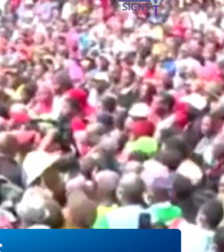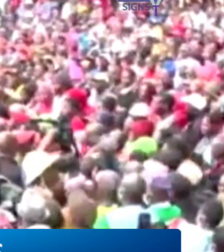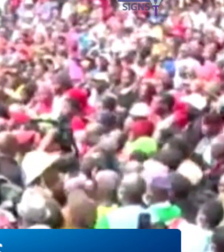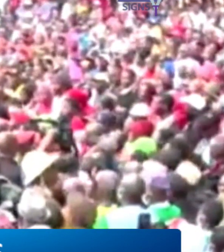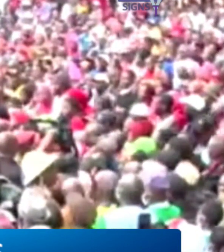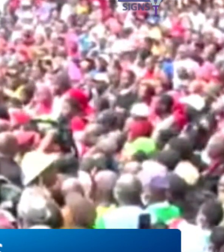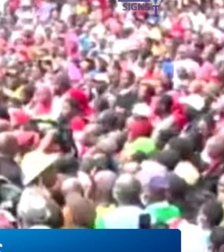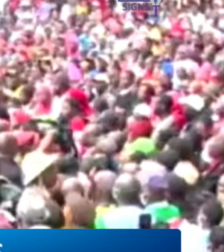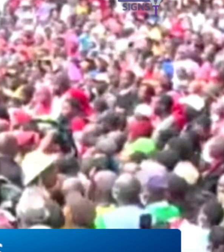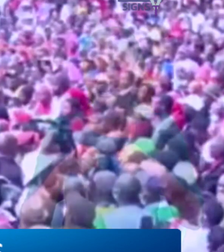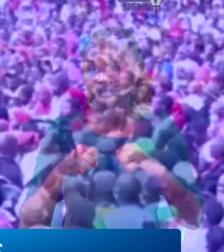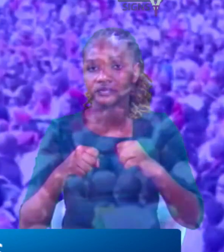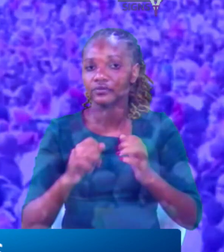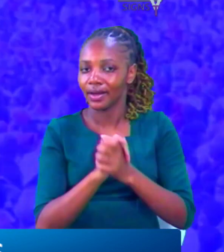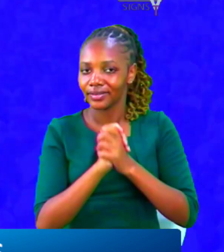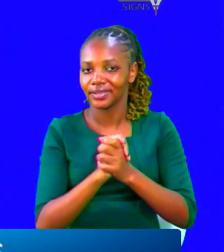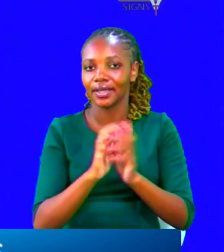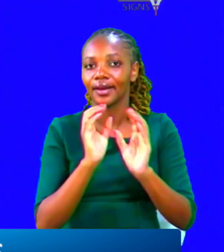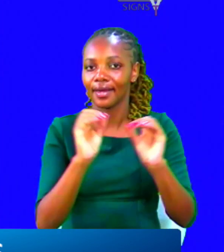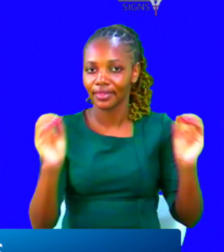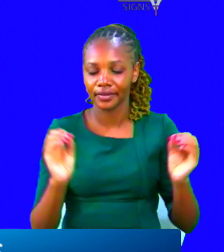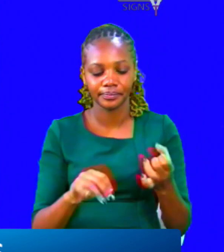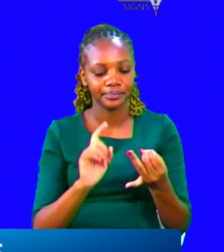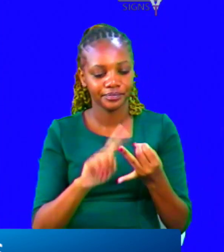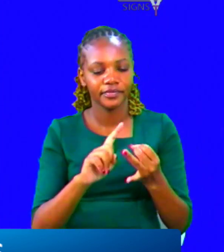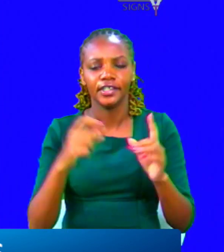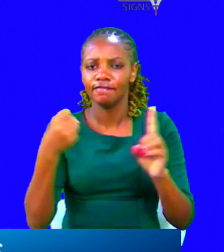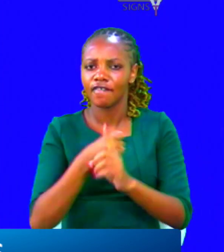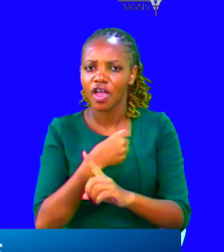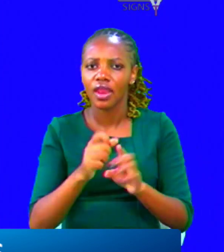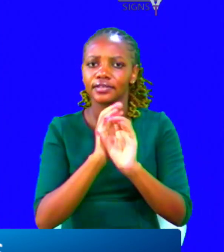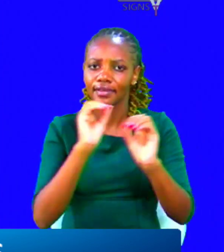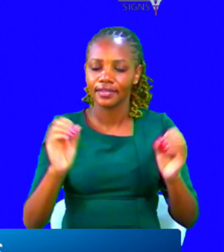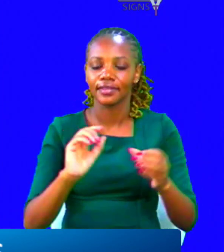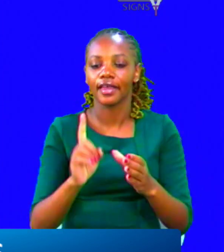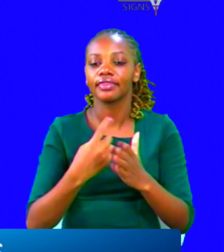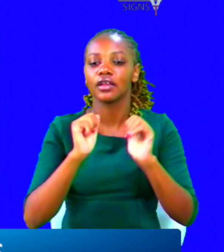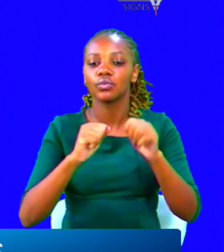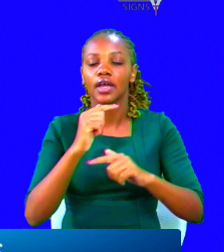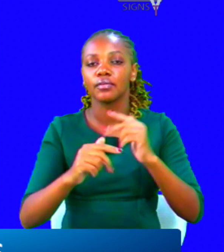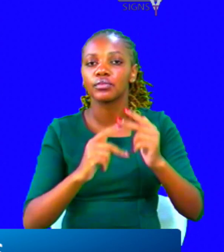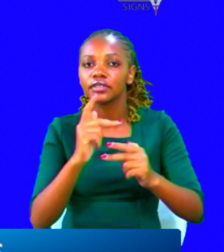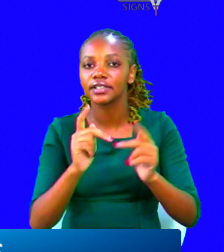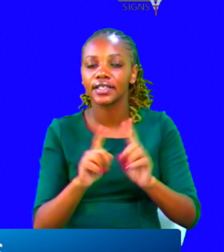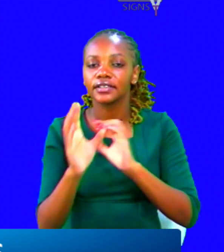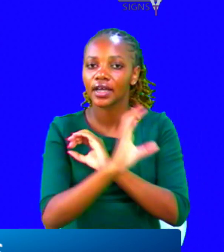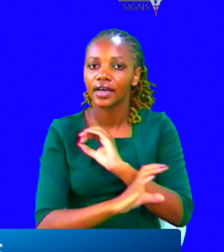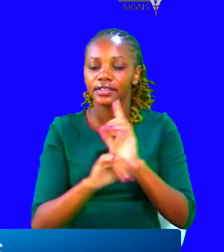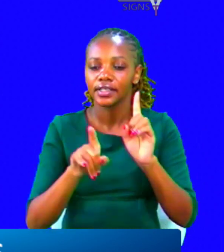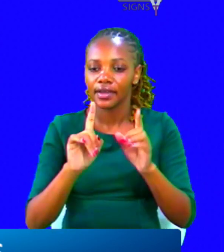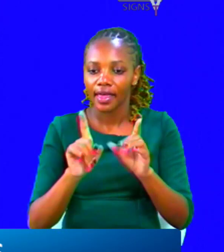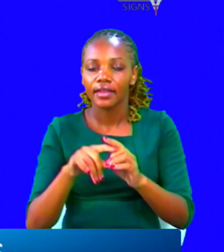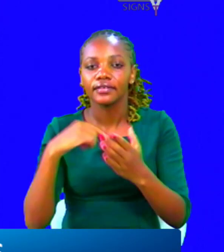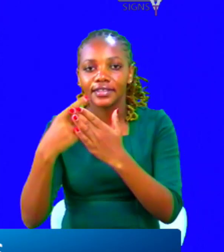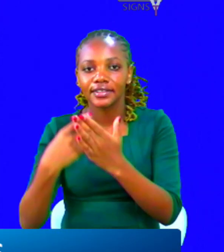If we agree on those two, that there is no handshake and there is no violence, then we can proceed as a country, we